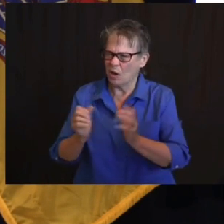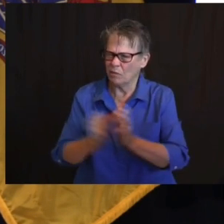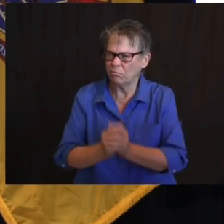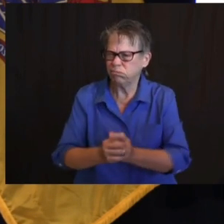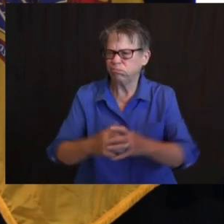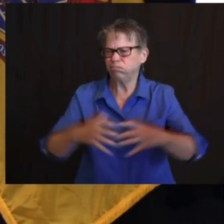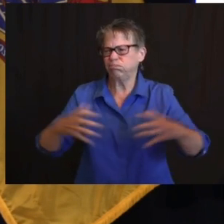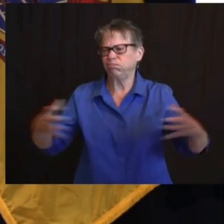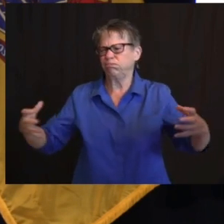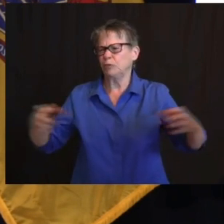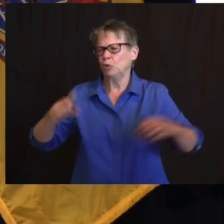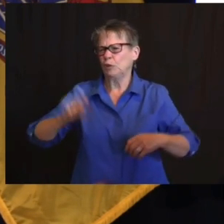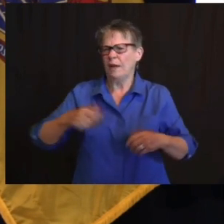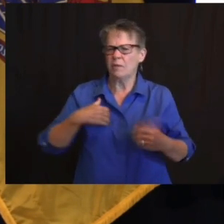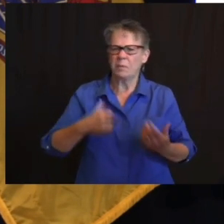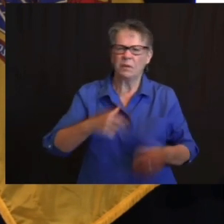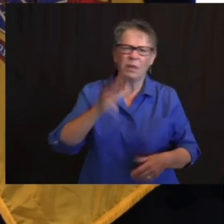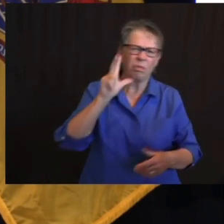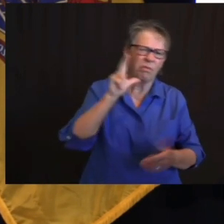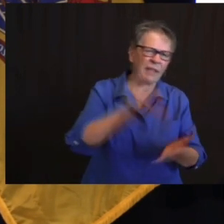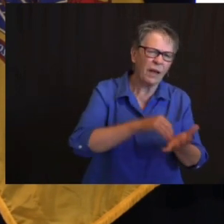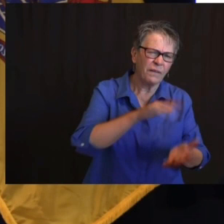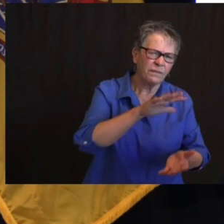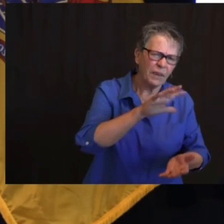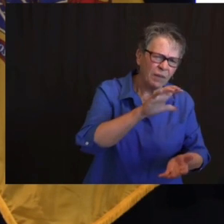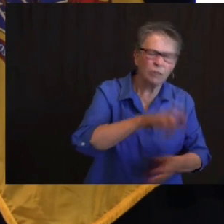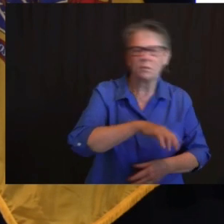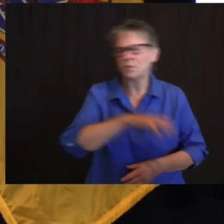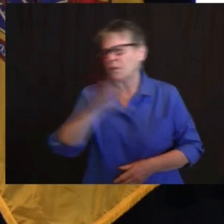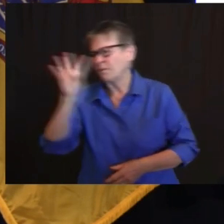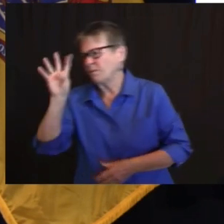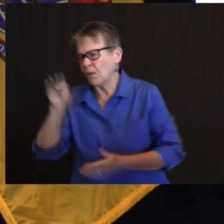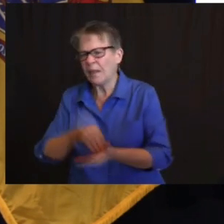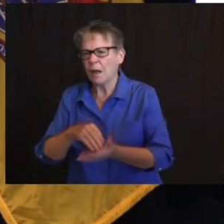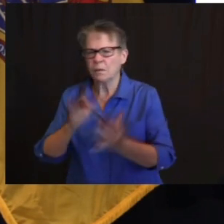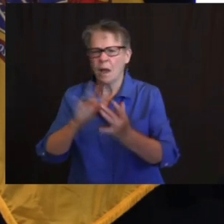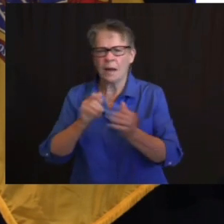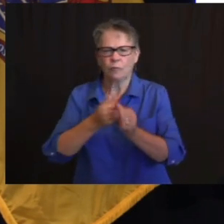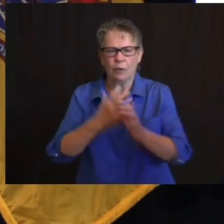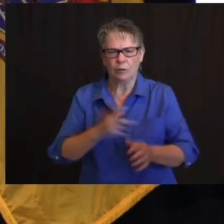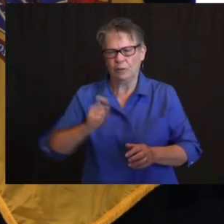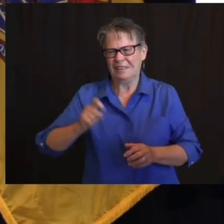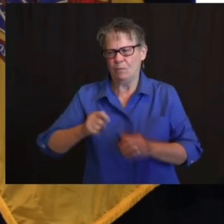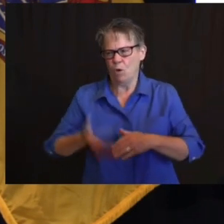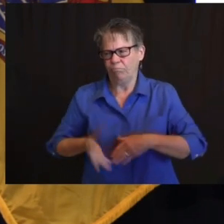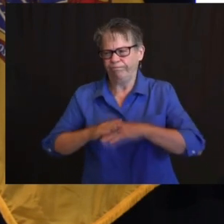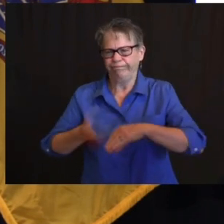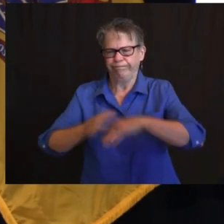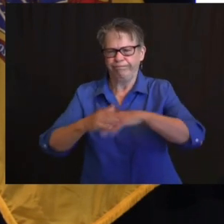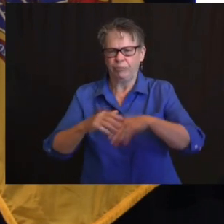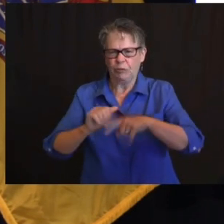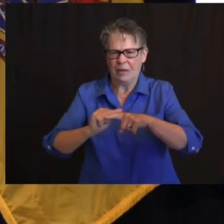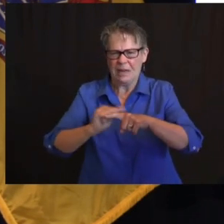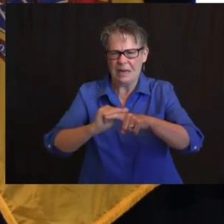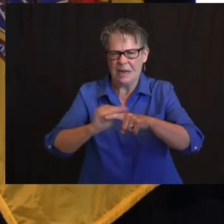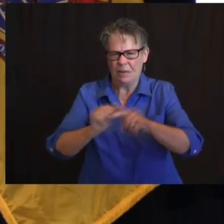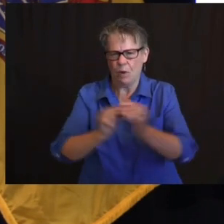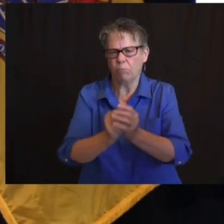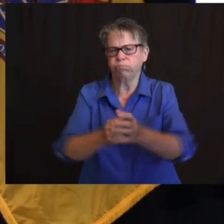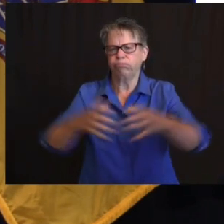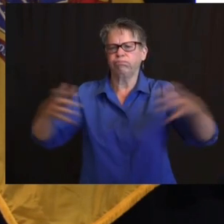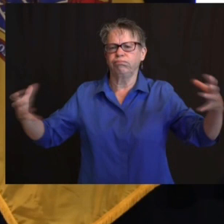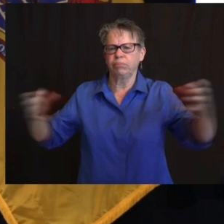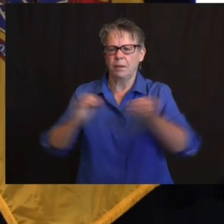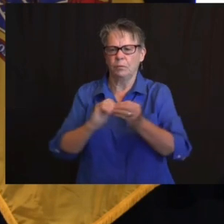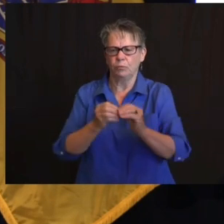of time. That's a narrowed range. I think initially we said anywhere from 1,100 to 7,000. I think the range that